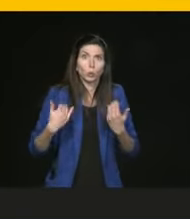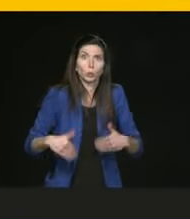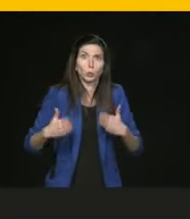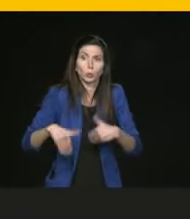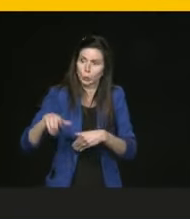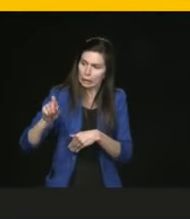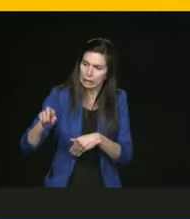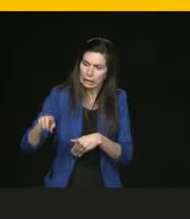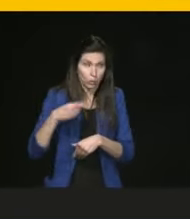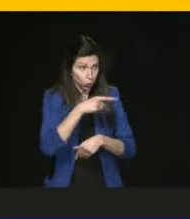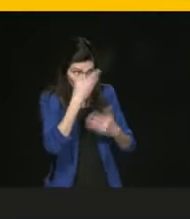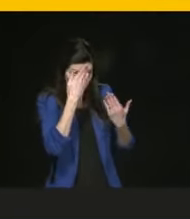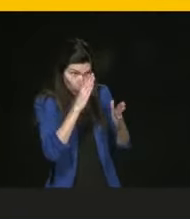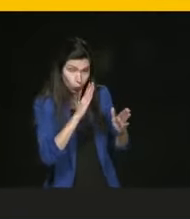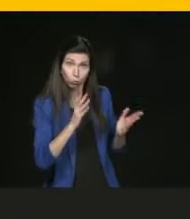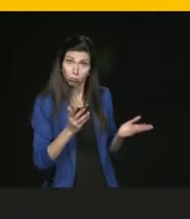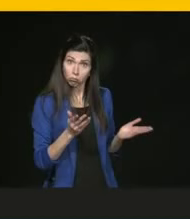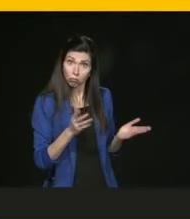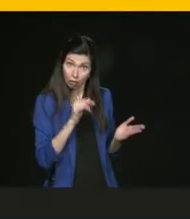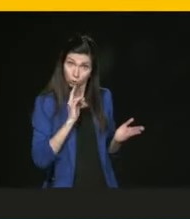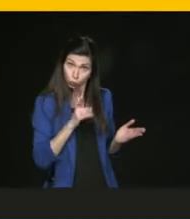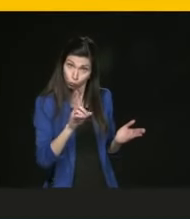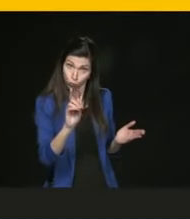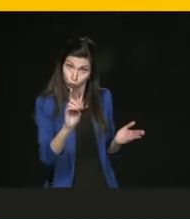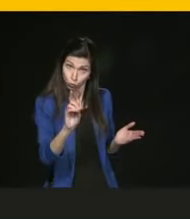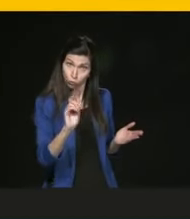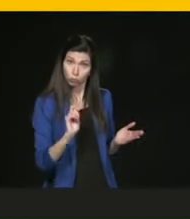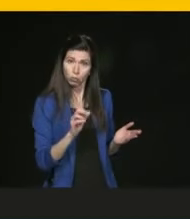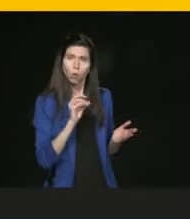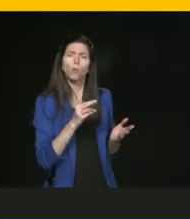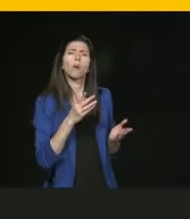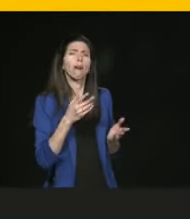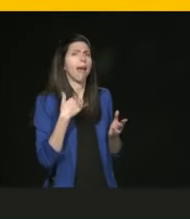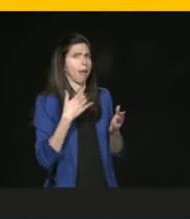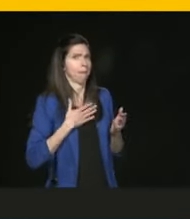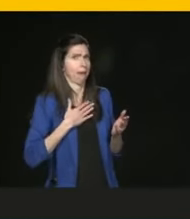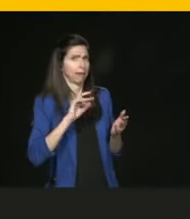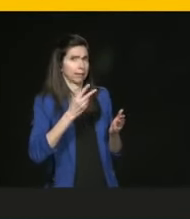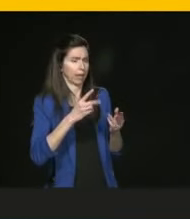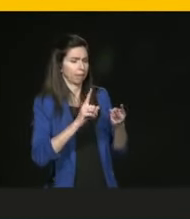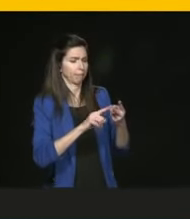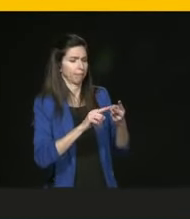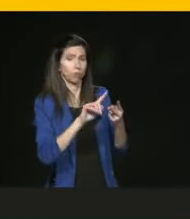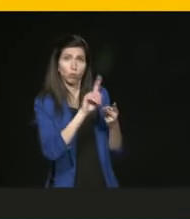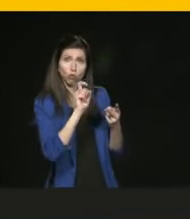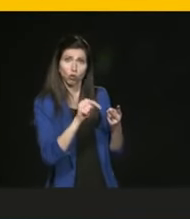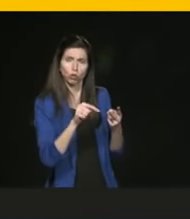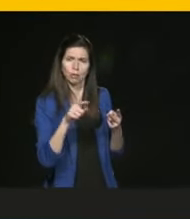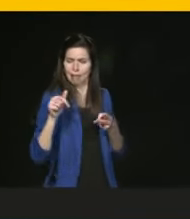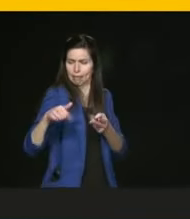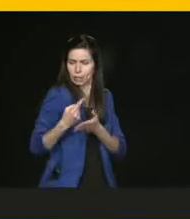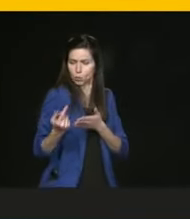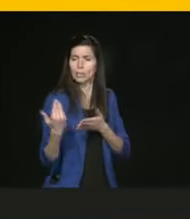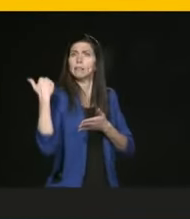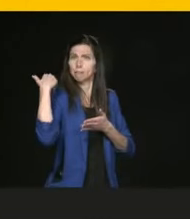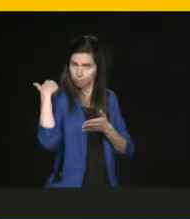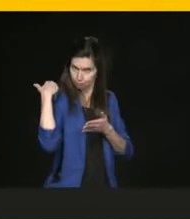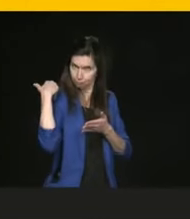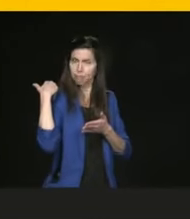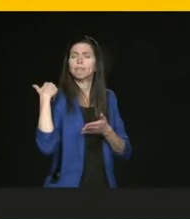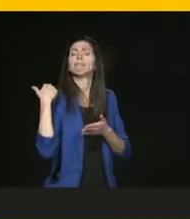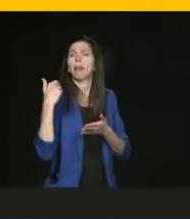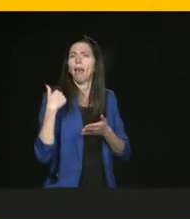question maybe you could answer on behalf of Minister Freeland. Earlier this week, there was a first minister's call with the provincial and territorial